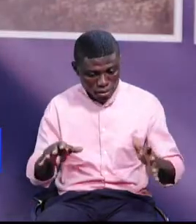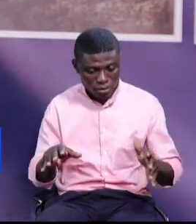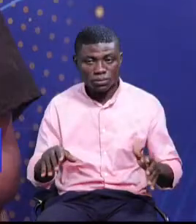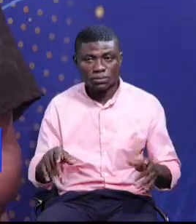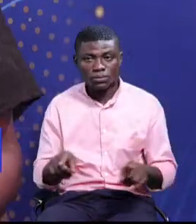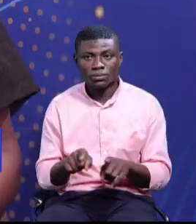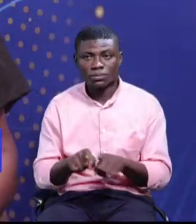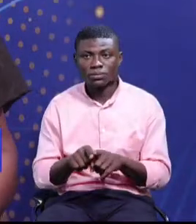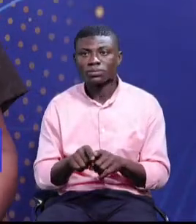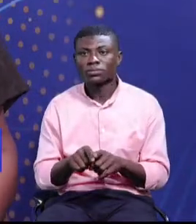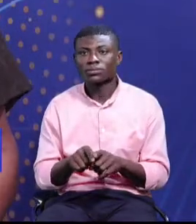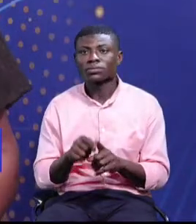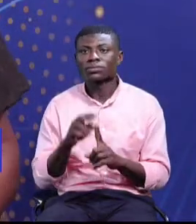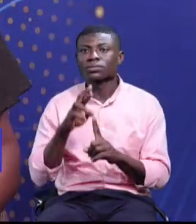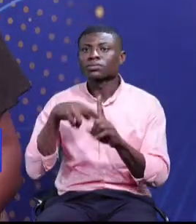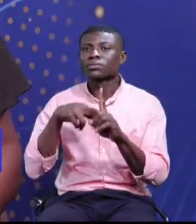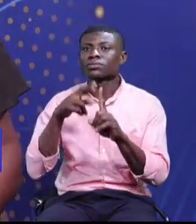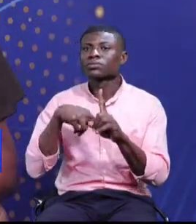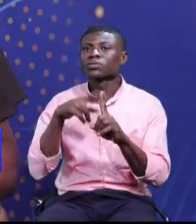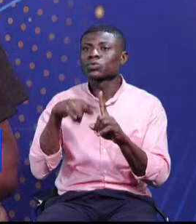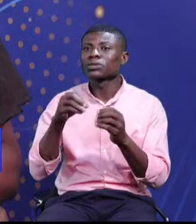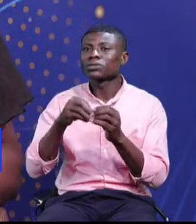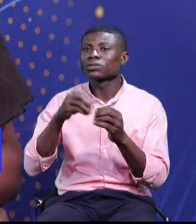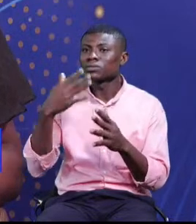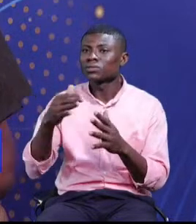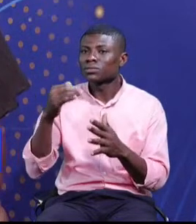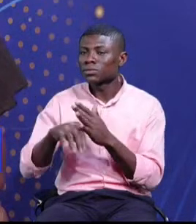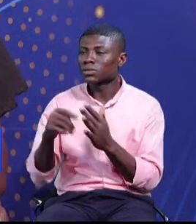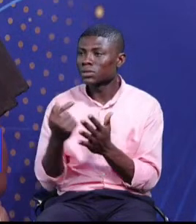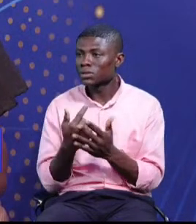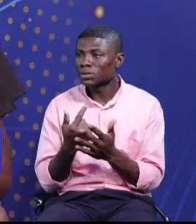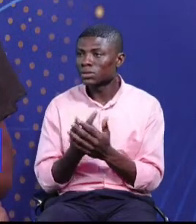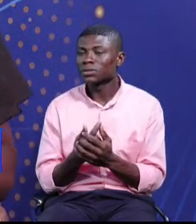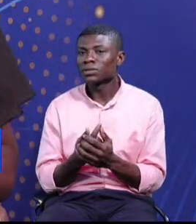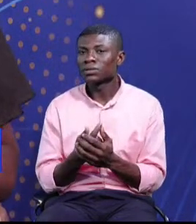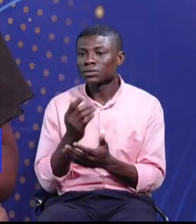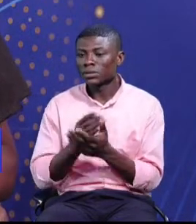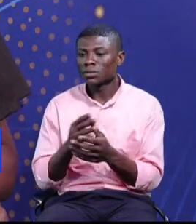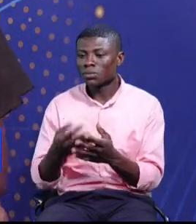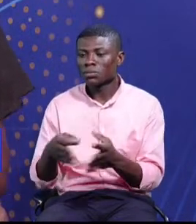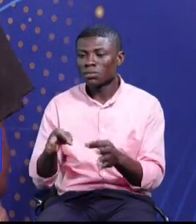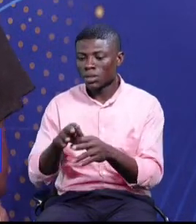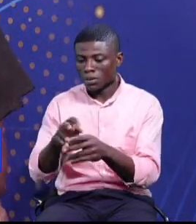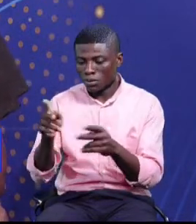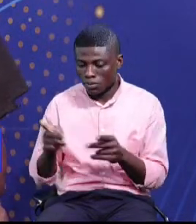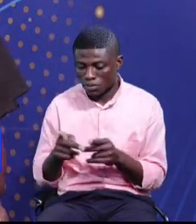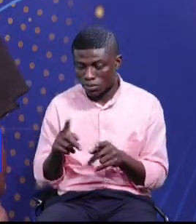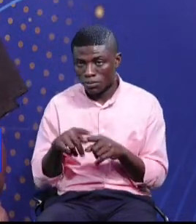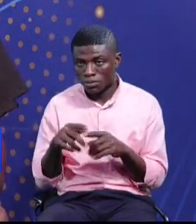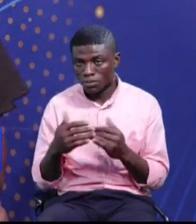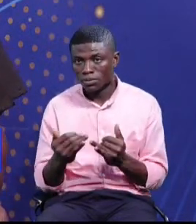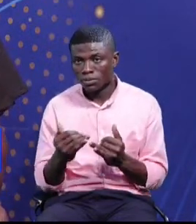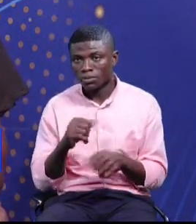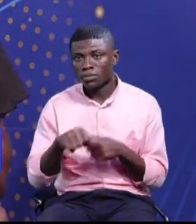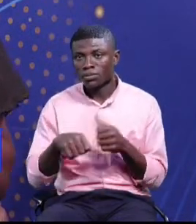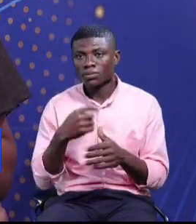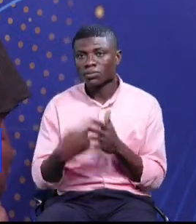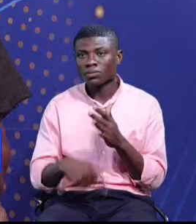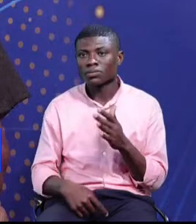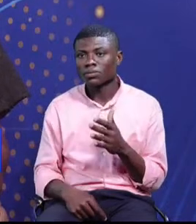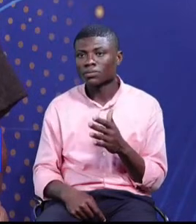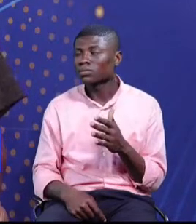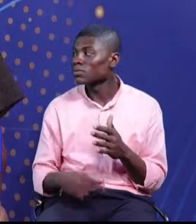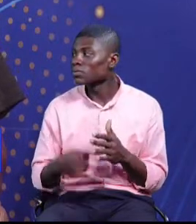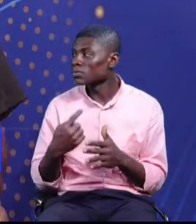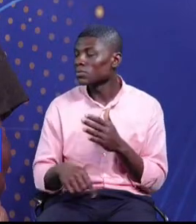then, you know, the rent, you know, rent is so expensive, especially if it's in certain prime areas and things. So yeah, initially it's about